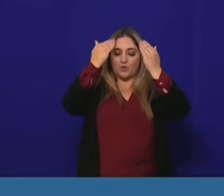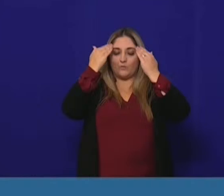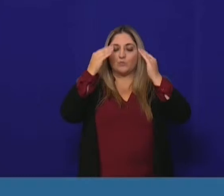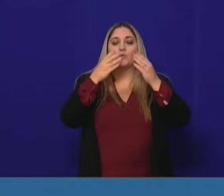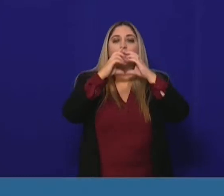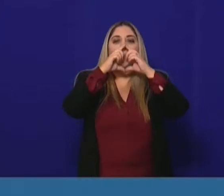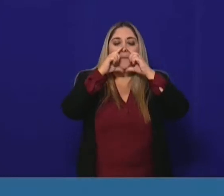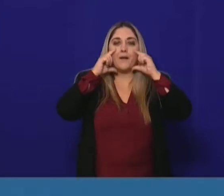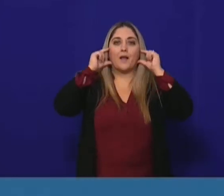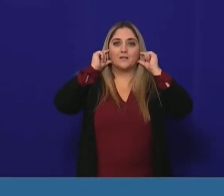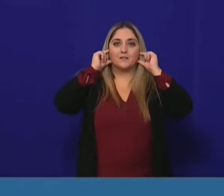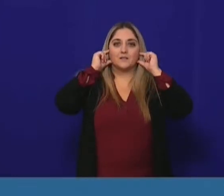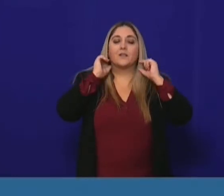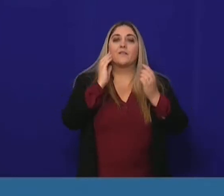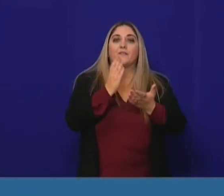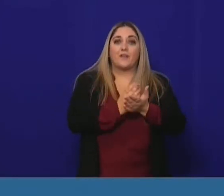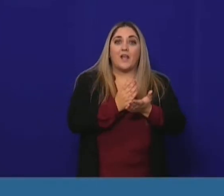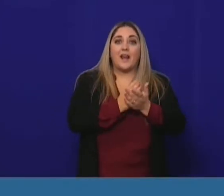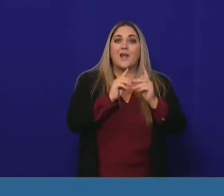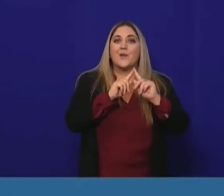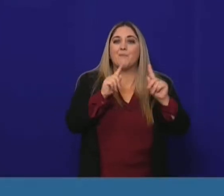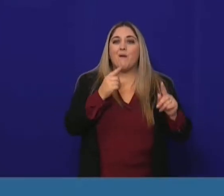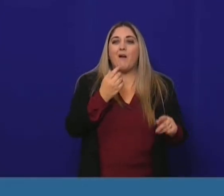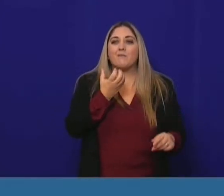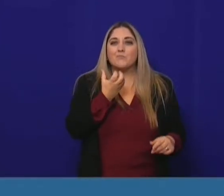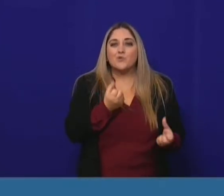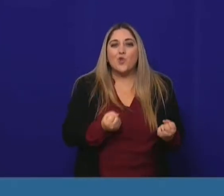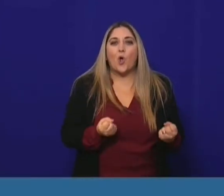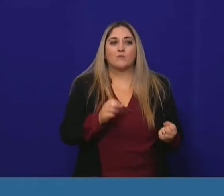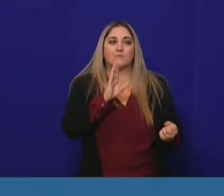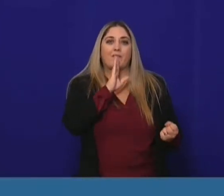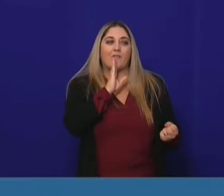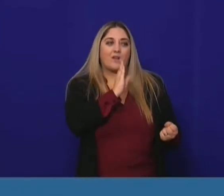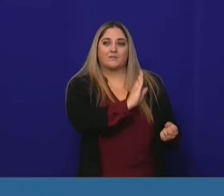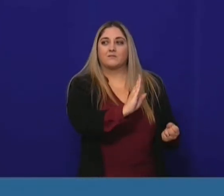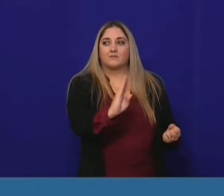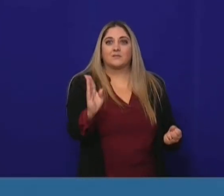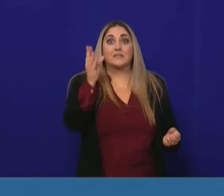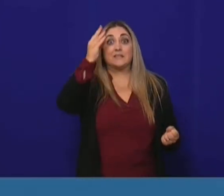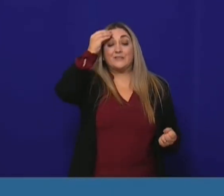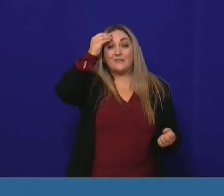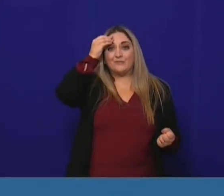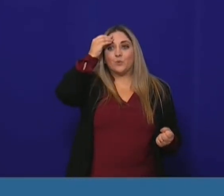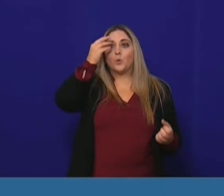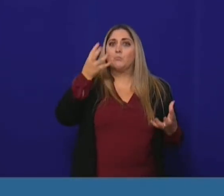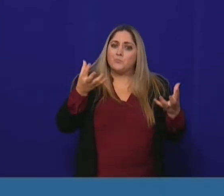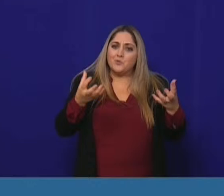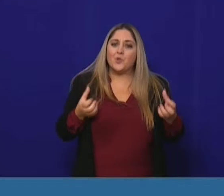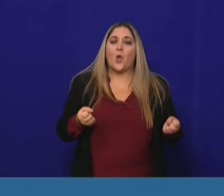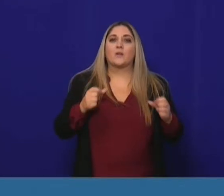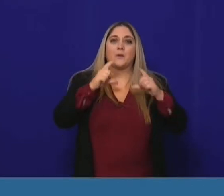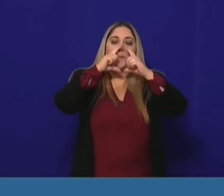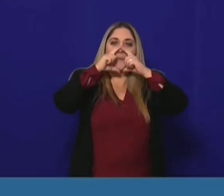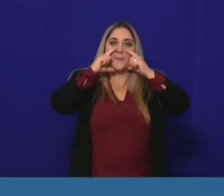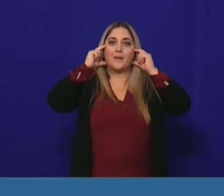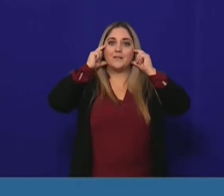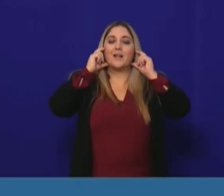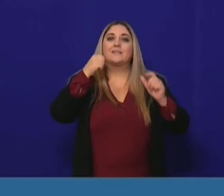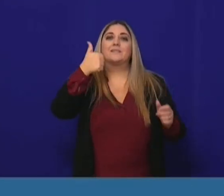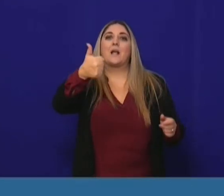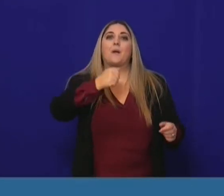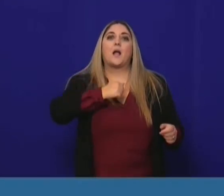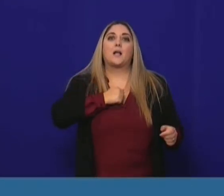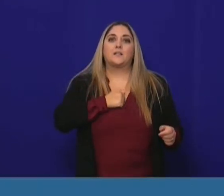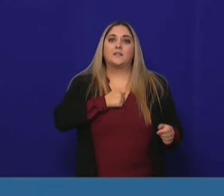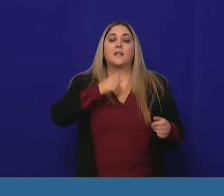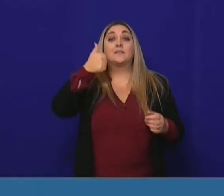aħna rridu nilbsu il-maskri, però wkoll rridu niftakru li meta aħna nkunu qegħdin insegwu dawn il-miżuri qegħdin nipproteġu lilna